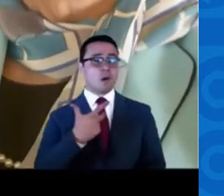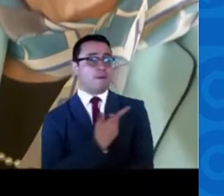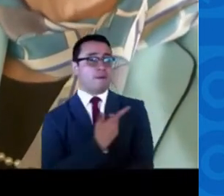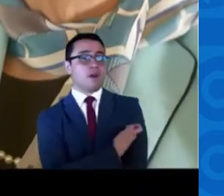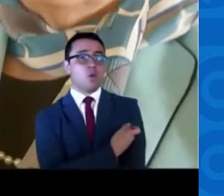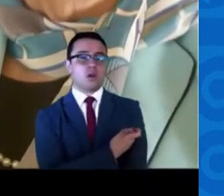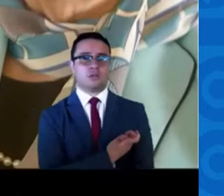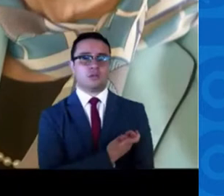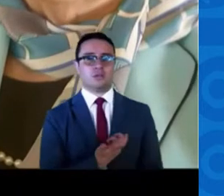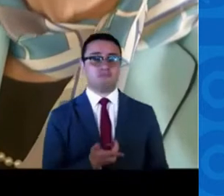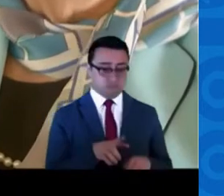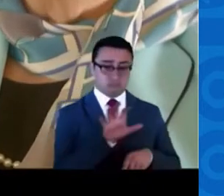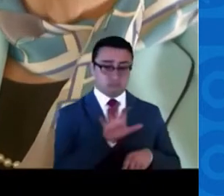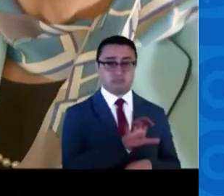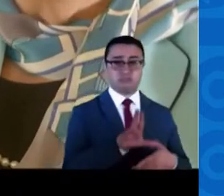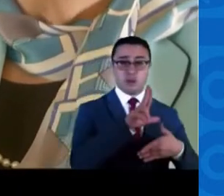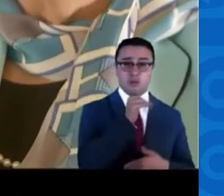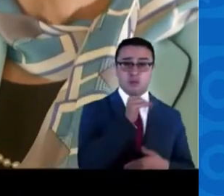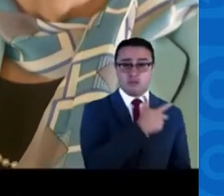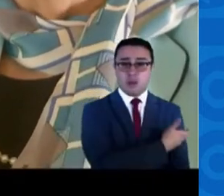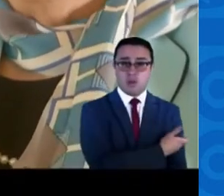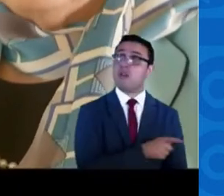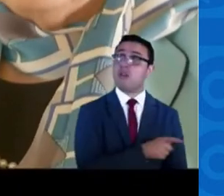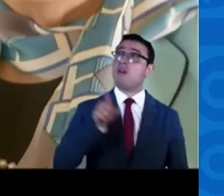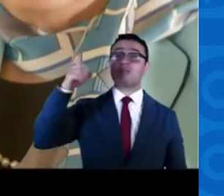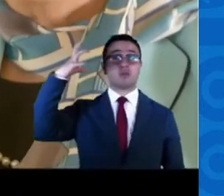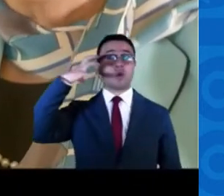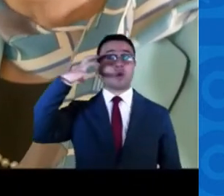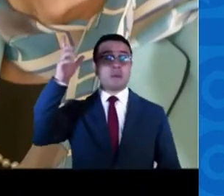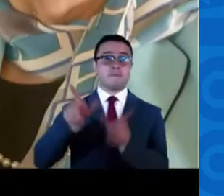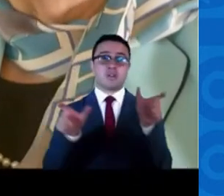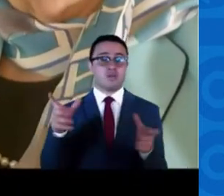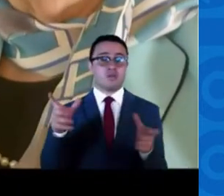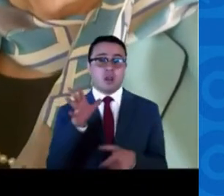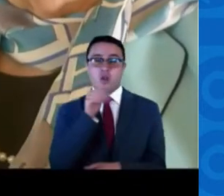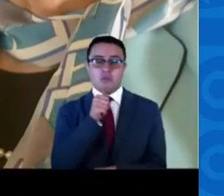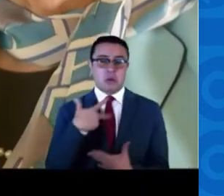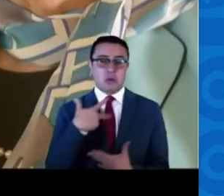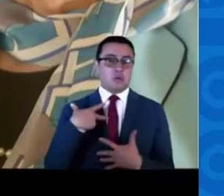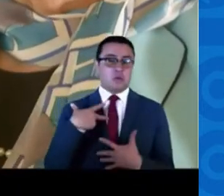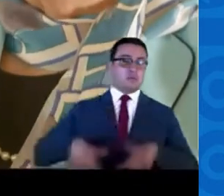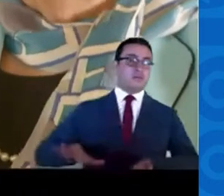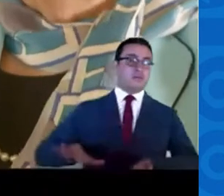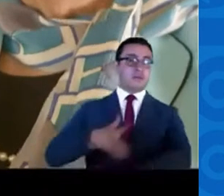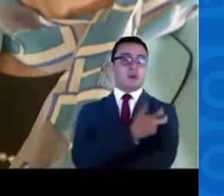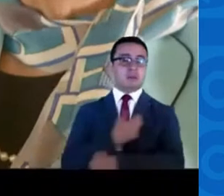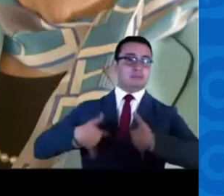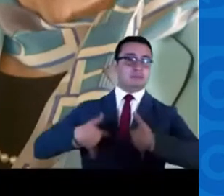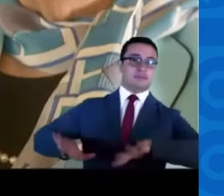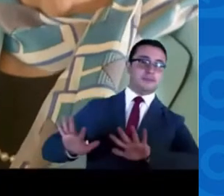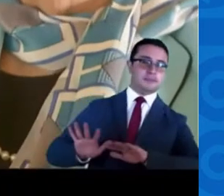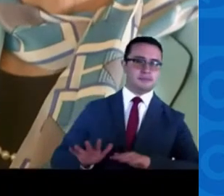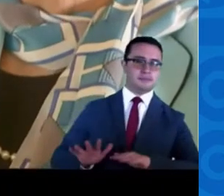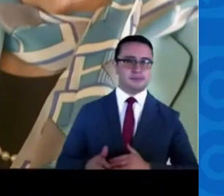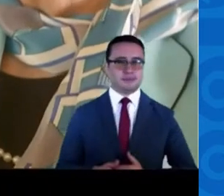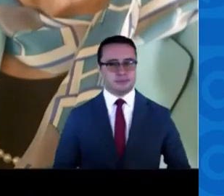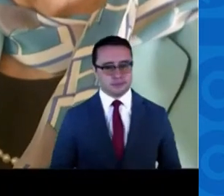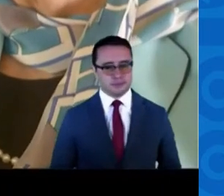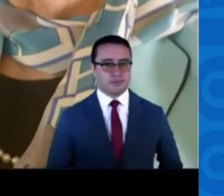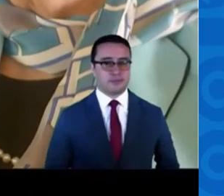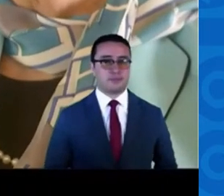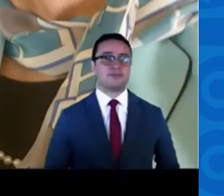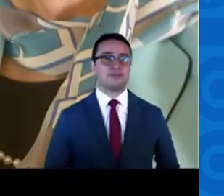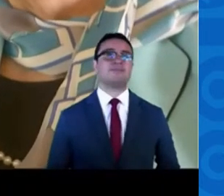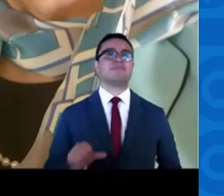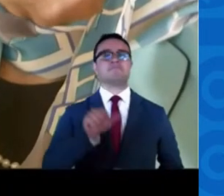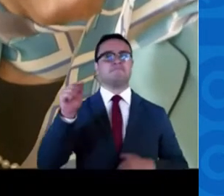a not so high level. And this is not because our countries do not have the vaccines available. People